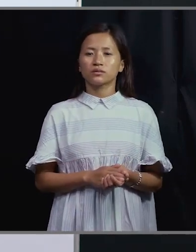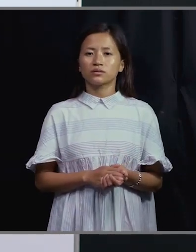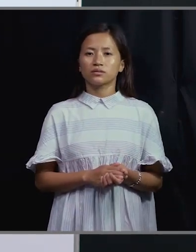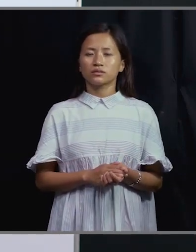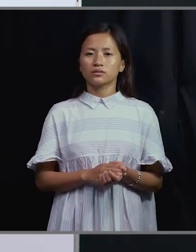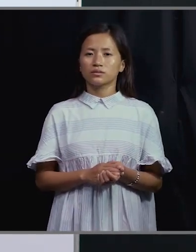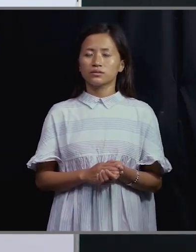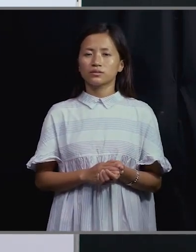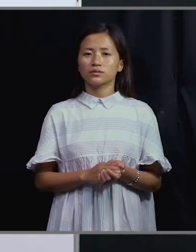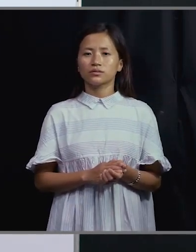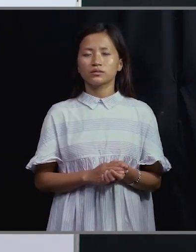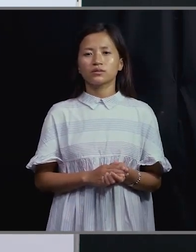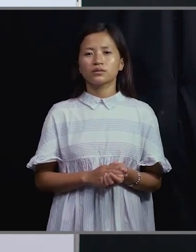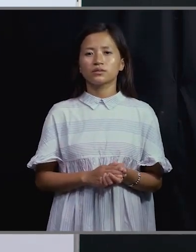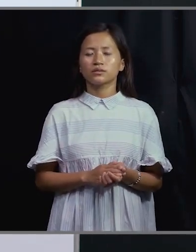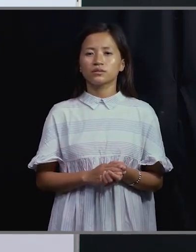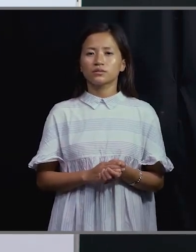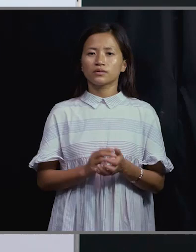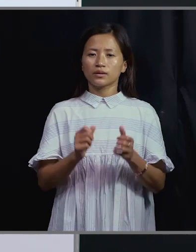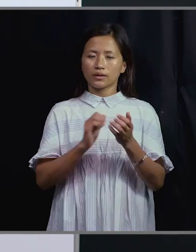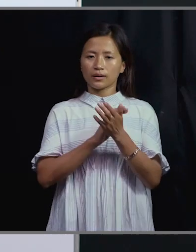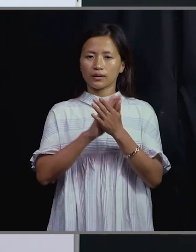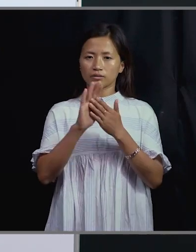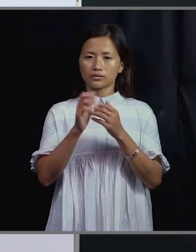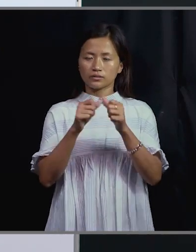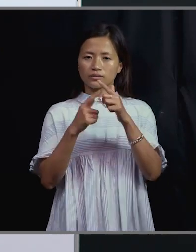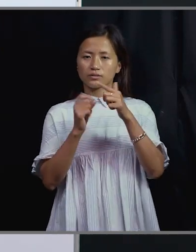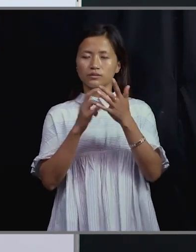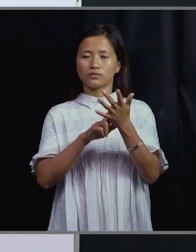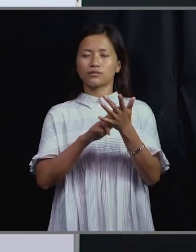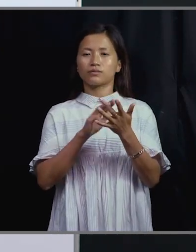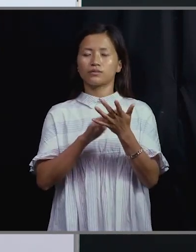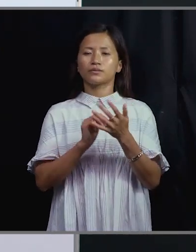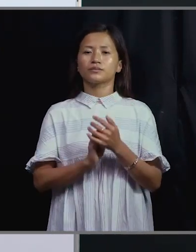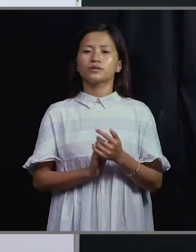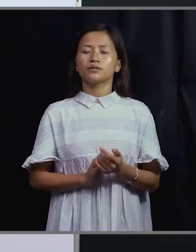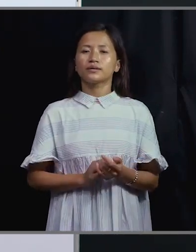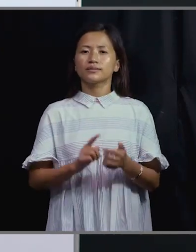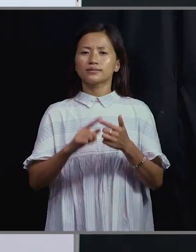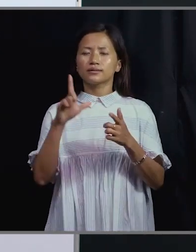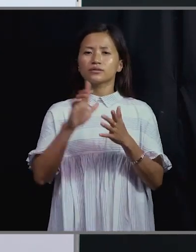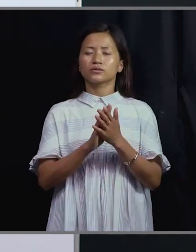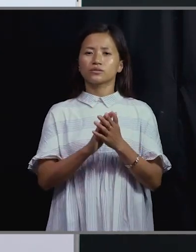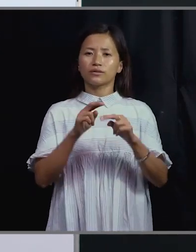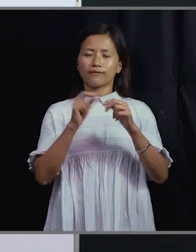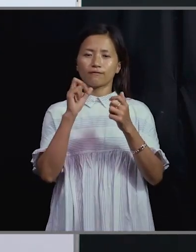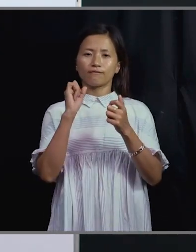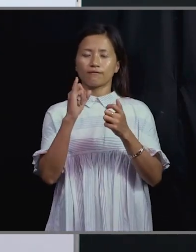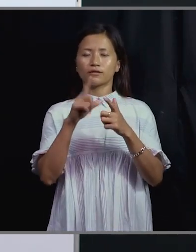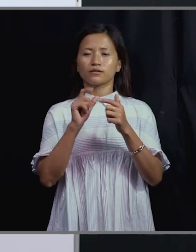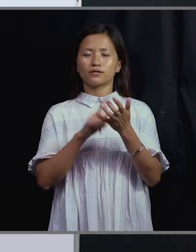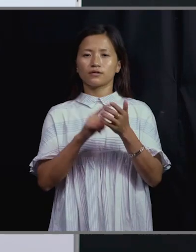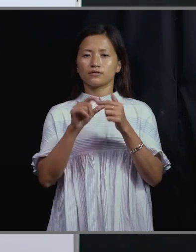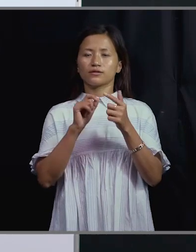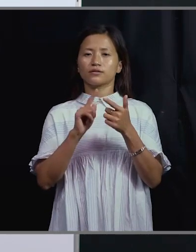Due to resonance, this halogen atom directs the incoming electrophile to